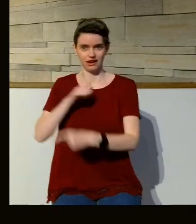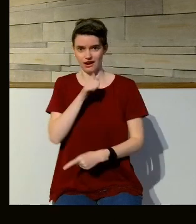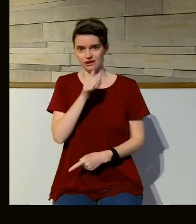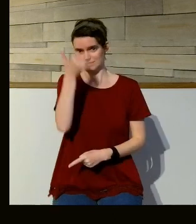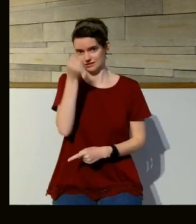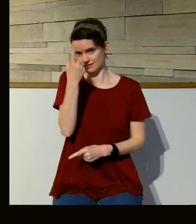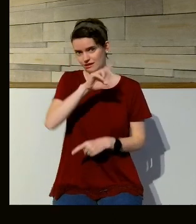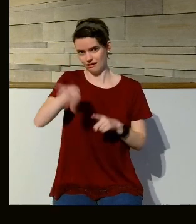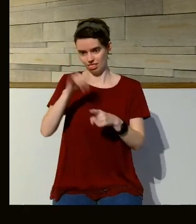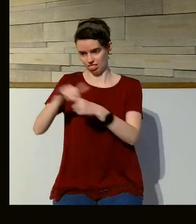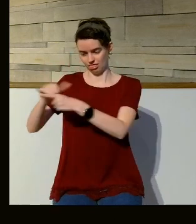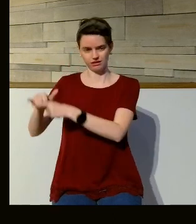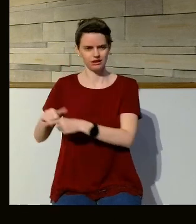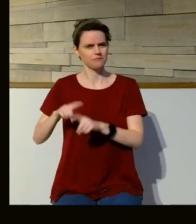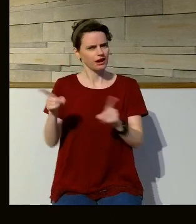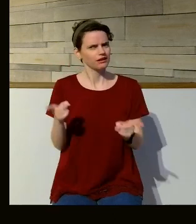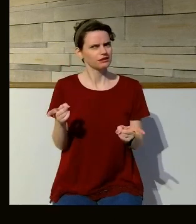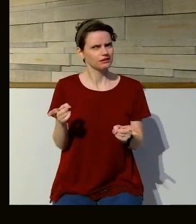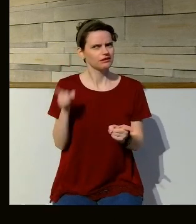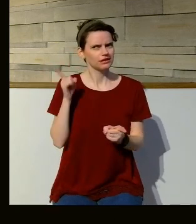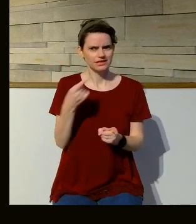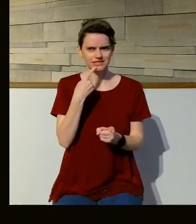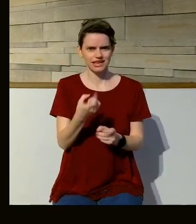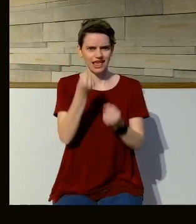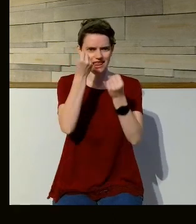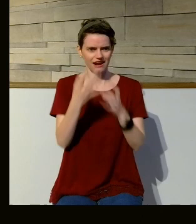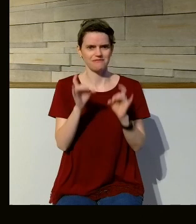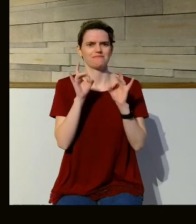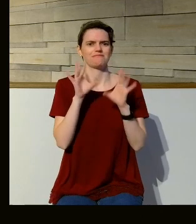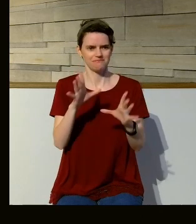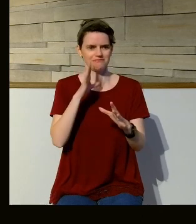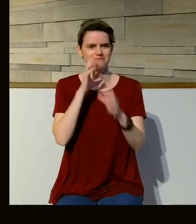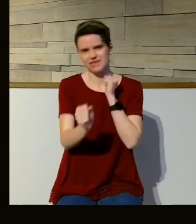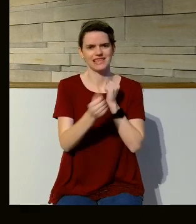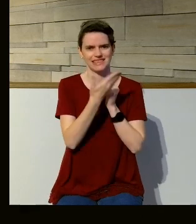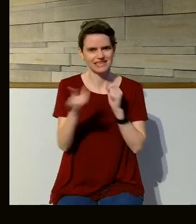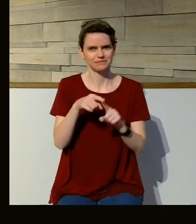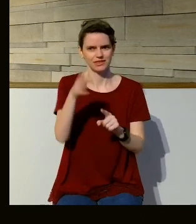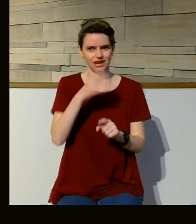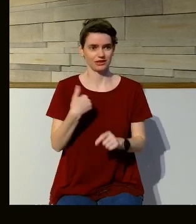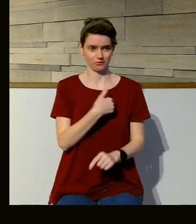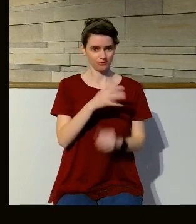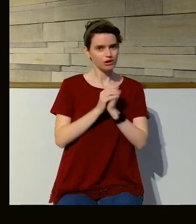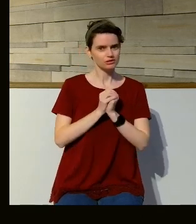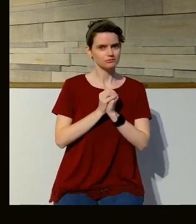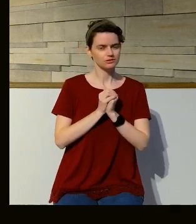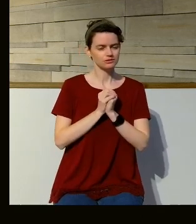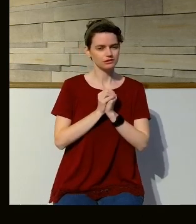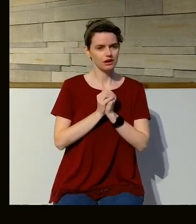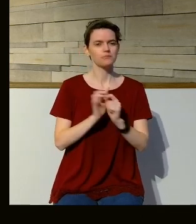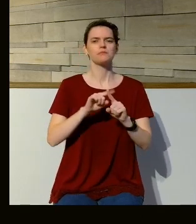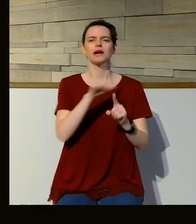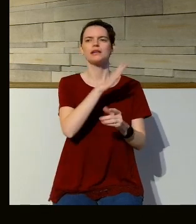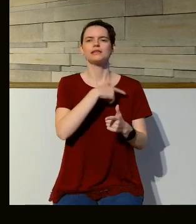didn't when I first read it, suffice it to say that he is saying a lot of nasty things about the God that you and I just worshiped. But